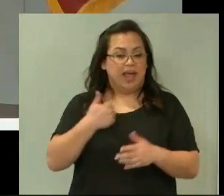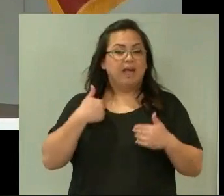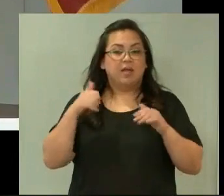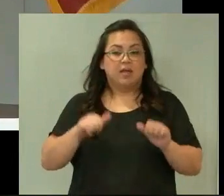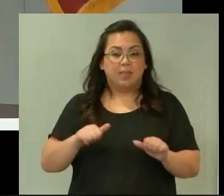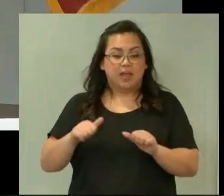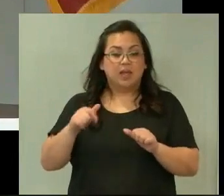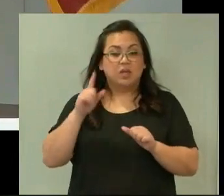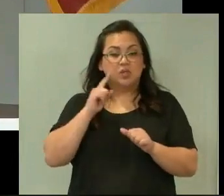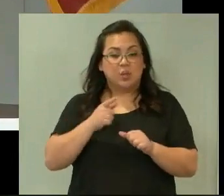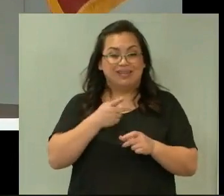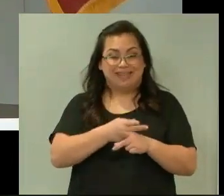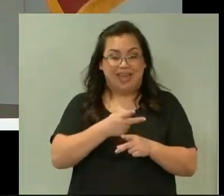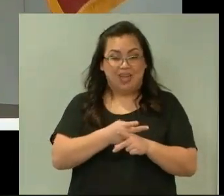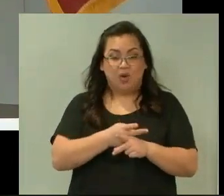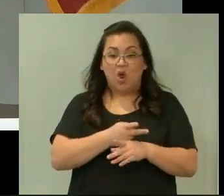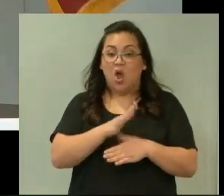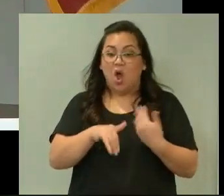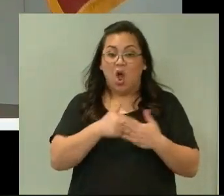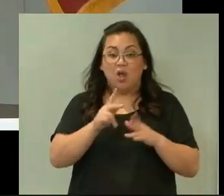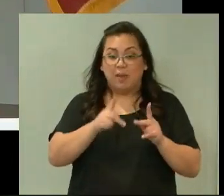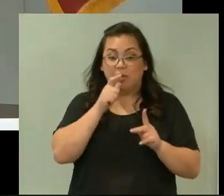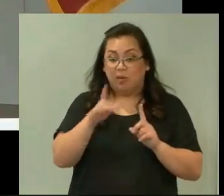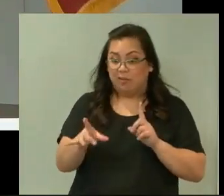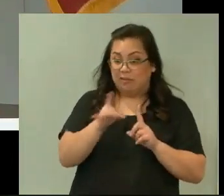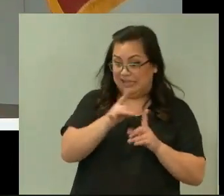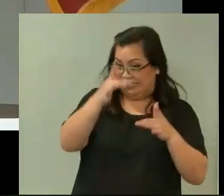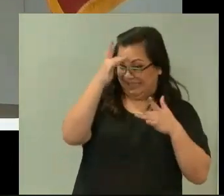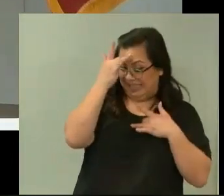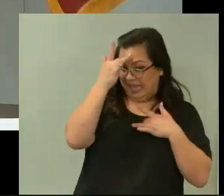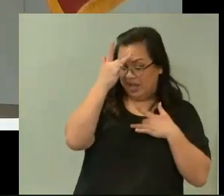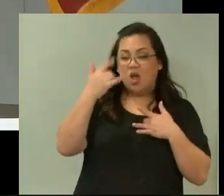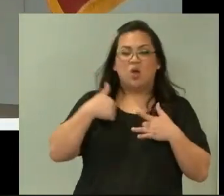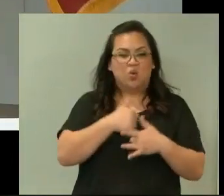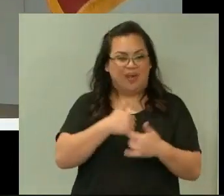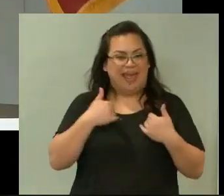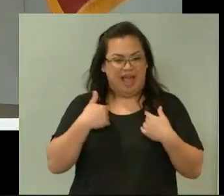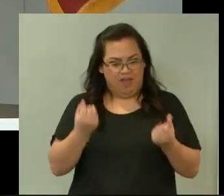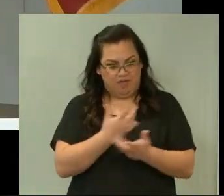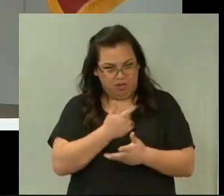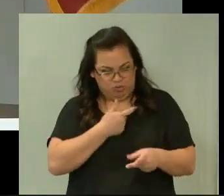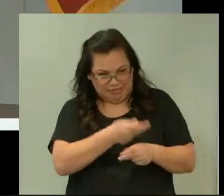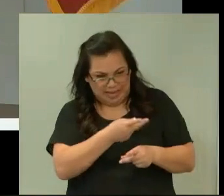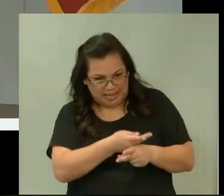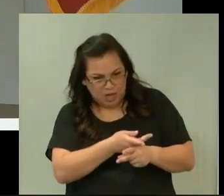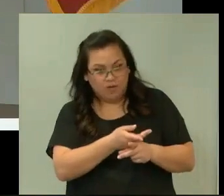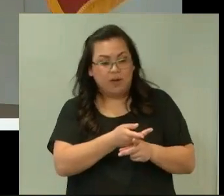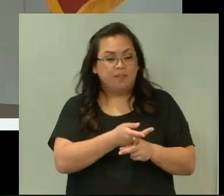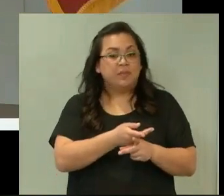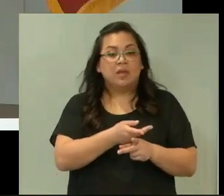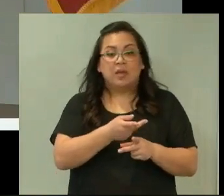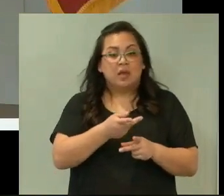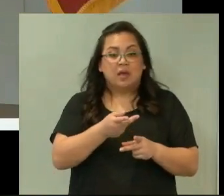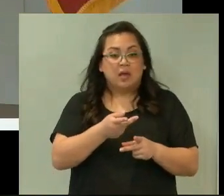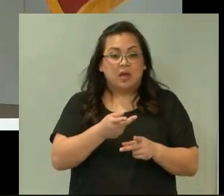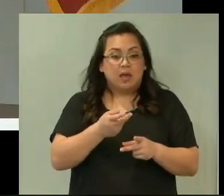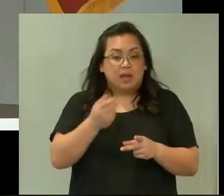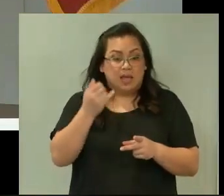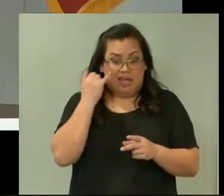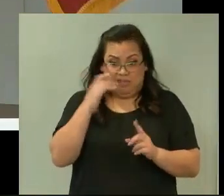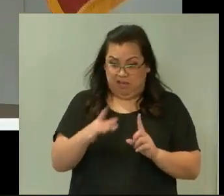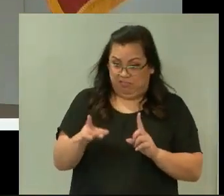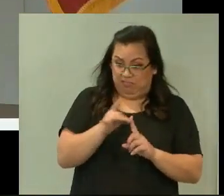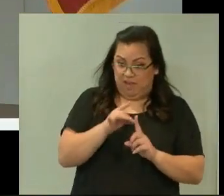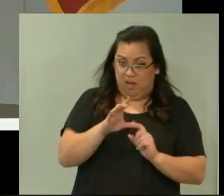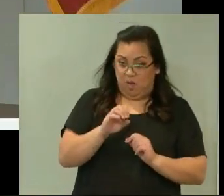care for all the sick within our hospitals, that anyone that becomes ill, whether it's due to COVID-19